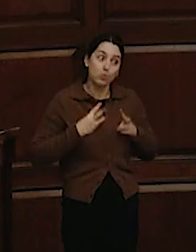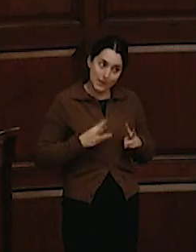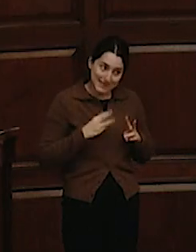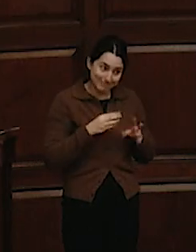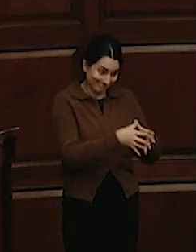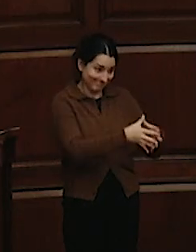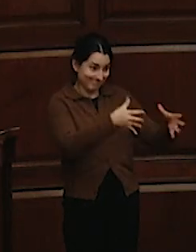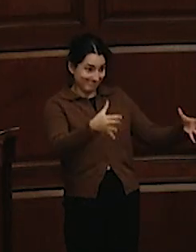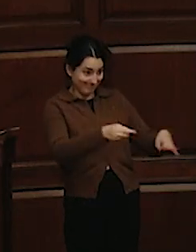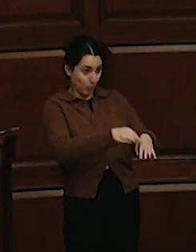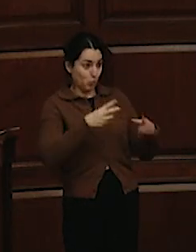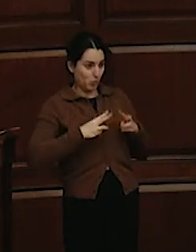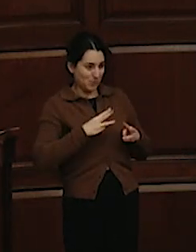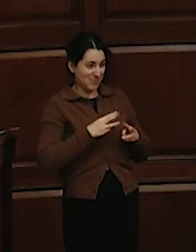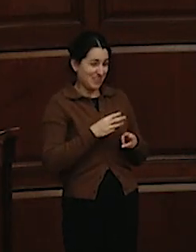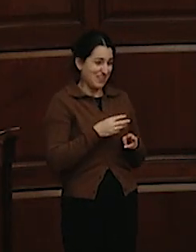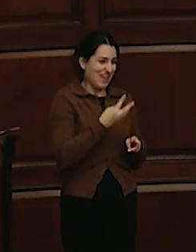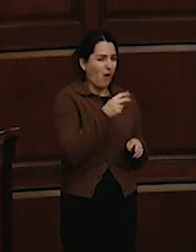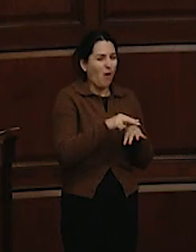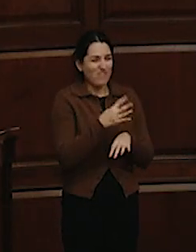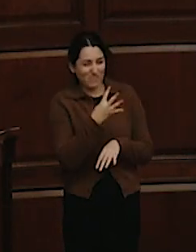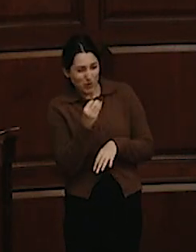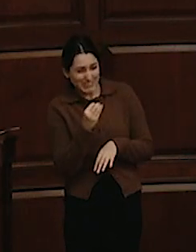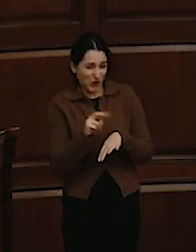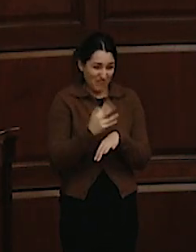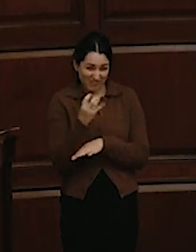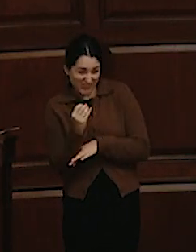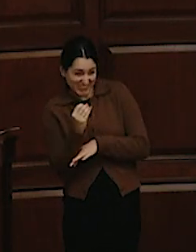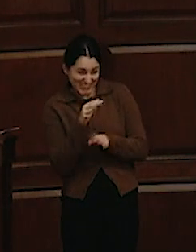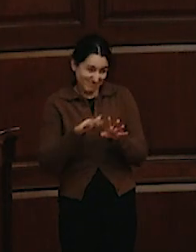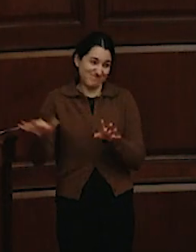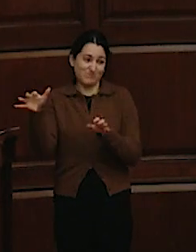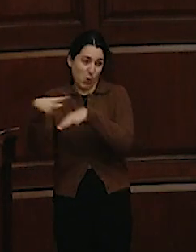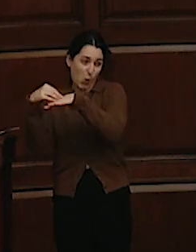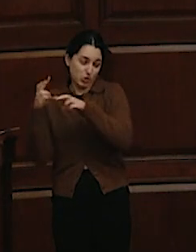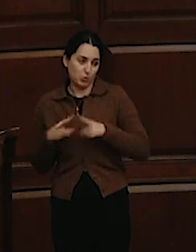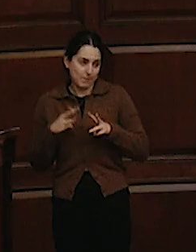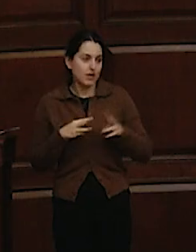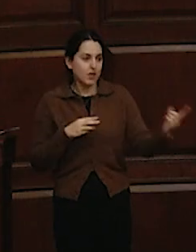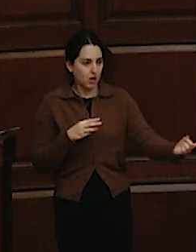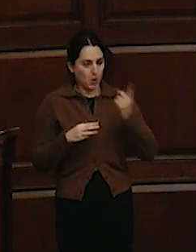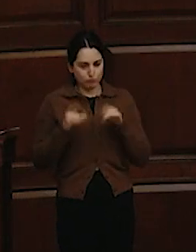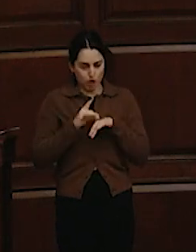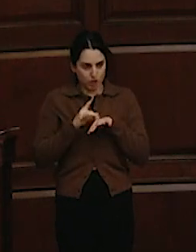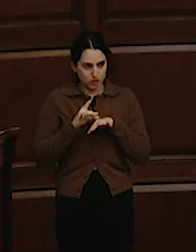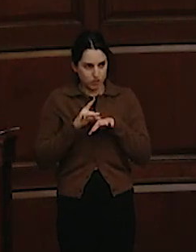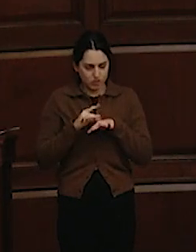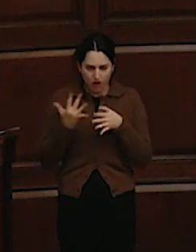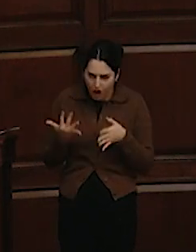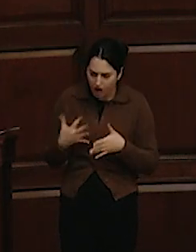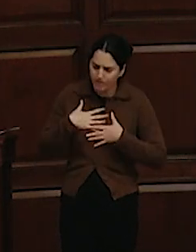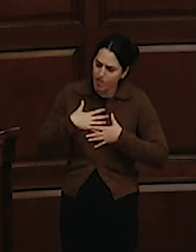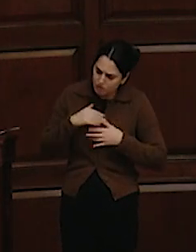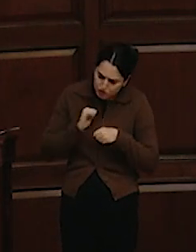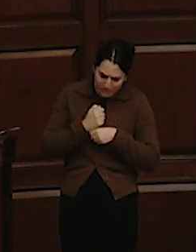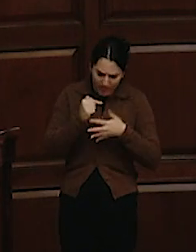women 40, 50 plus, and they came to him and was suffering from